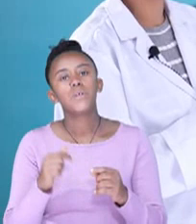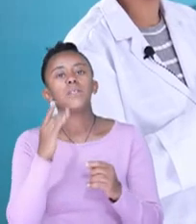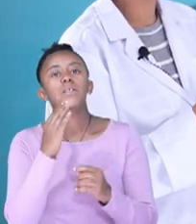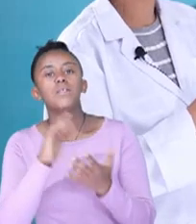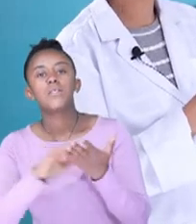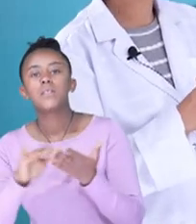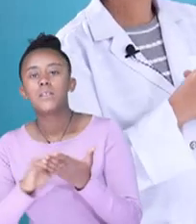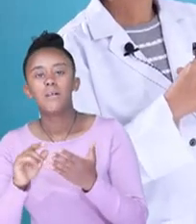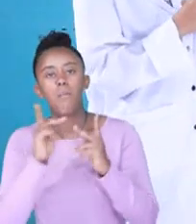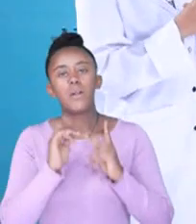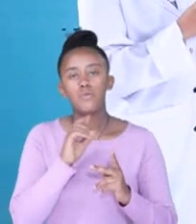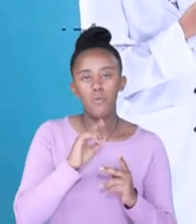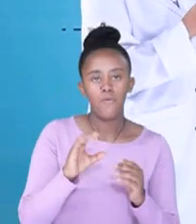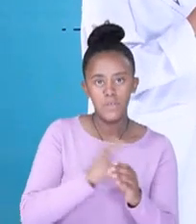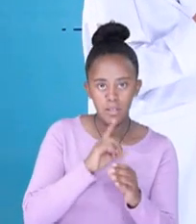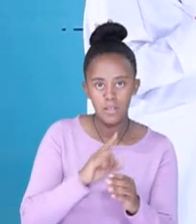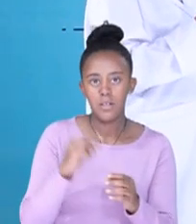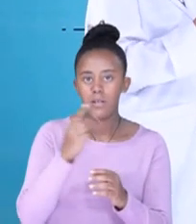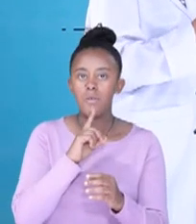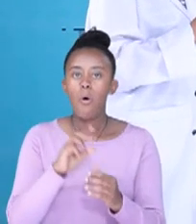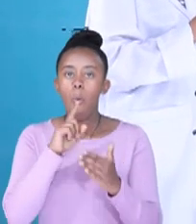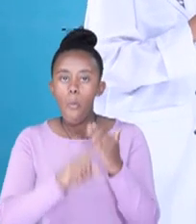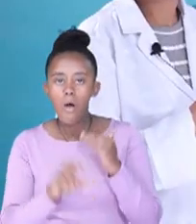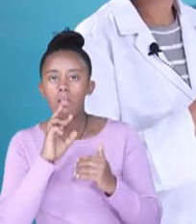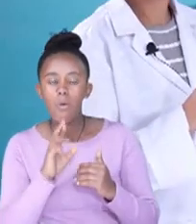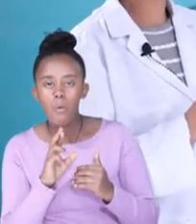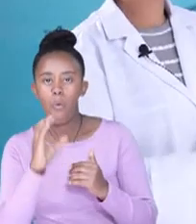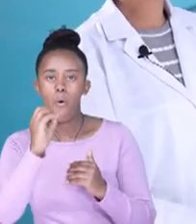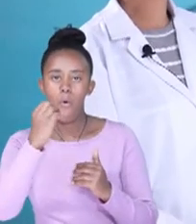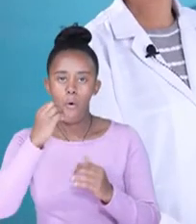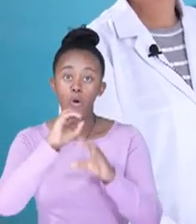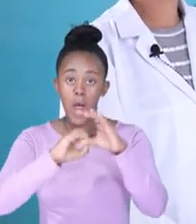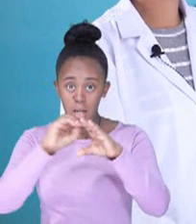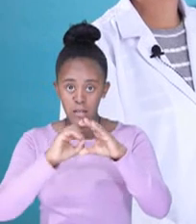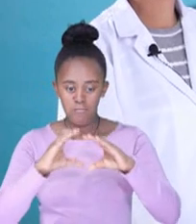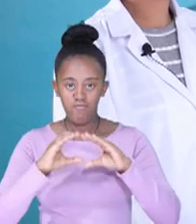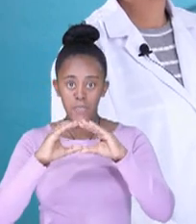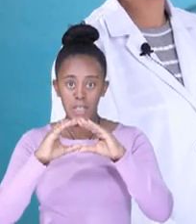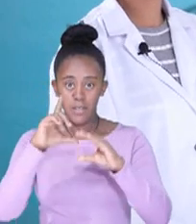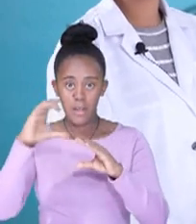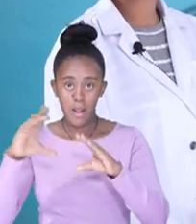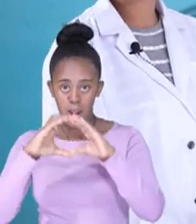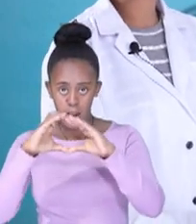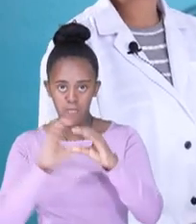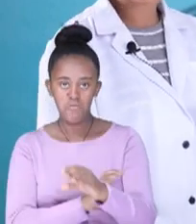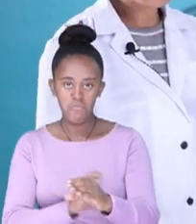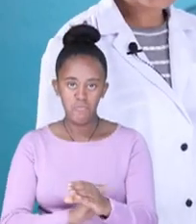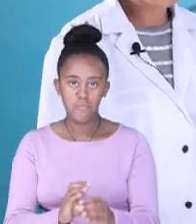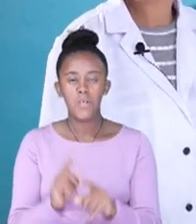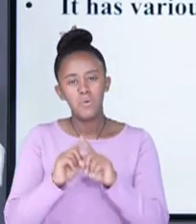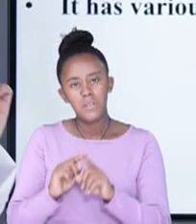cell and their function, we have to know what organelles are. Organelles are cell structures with